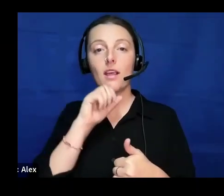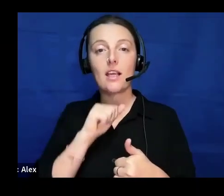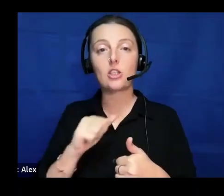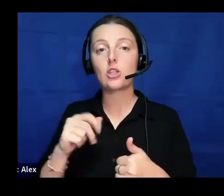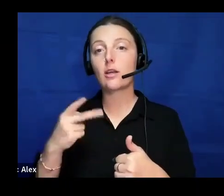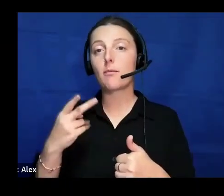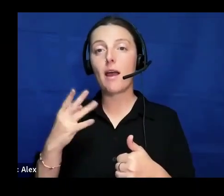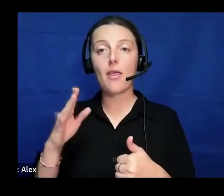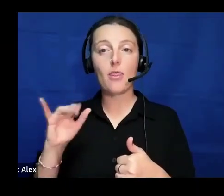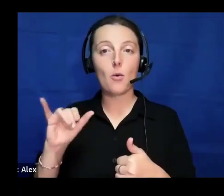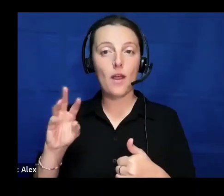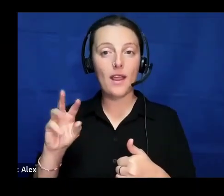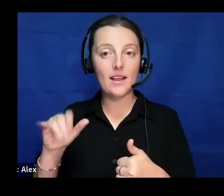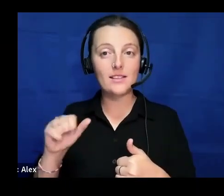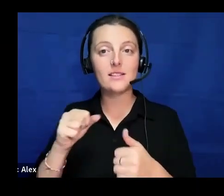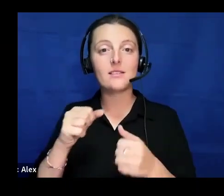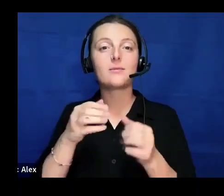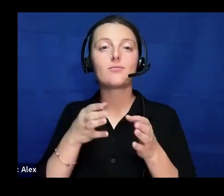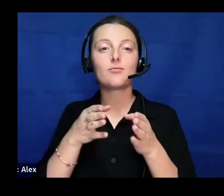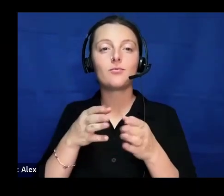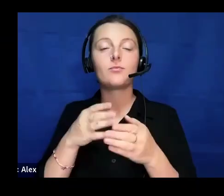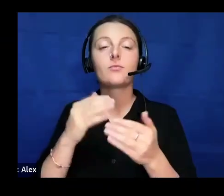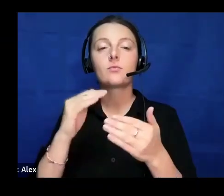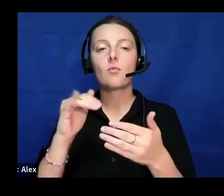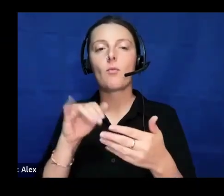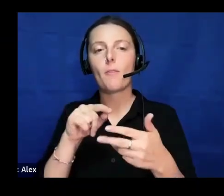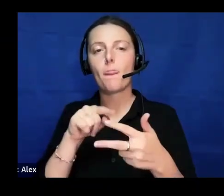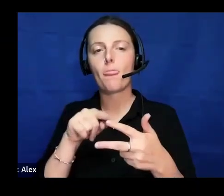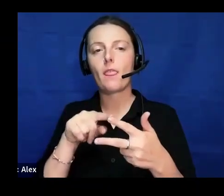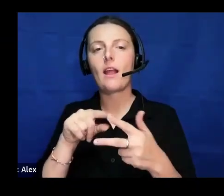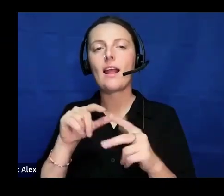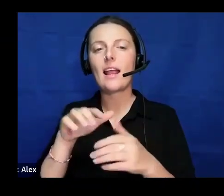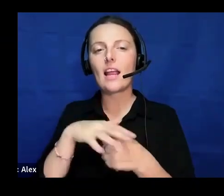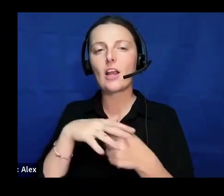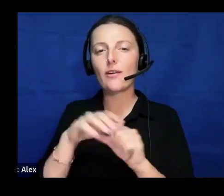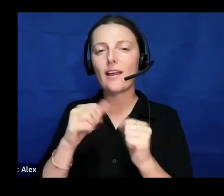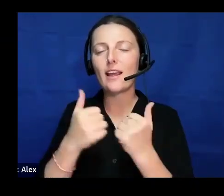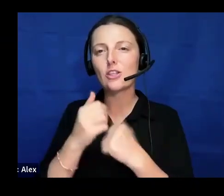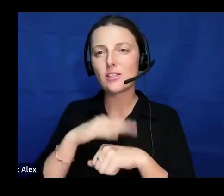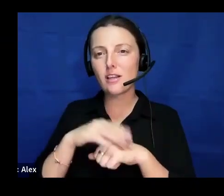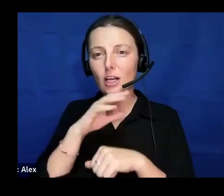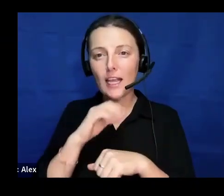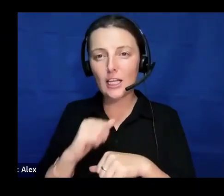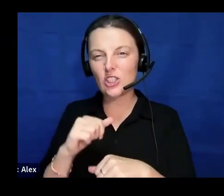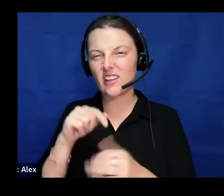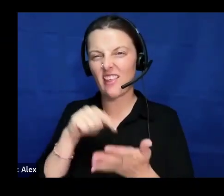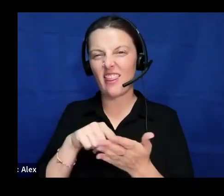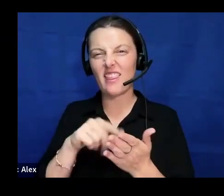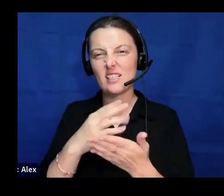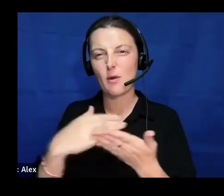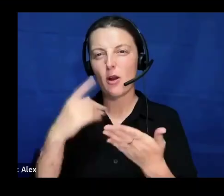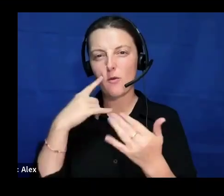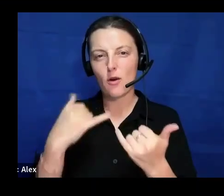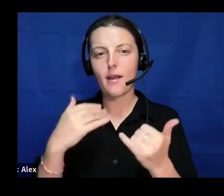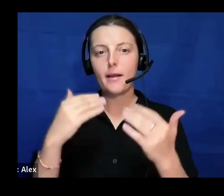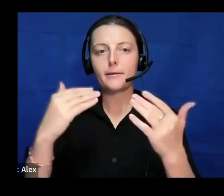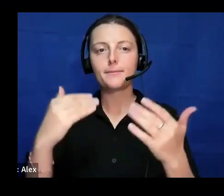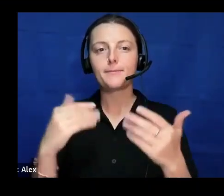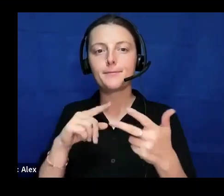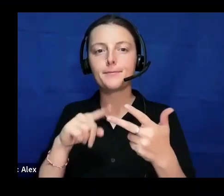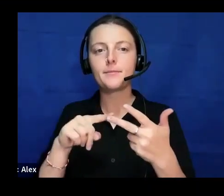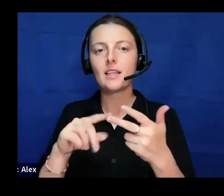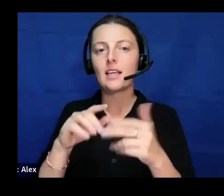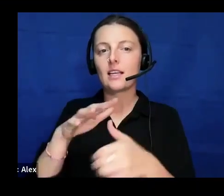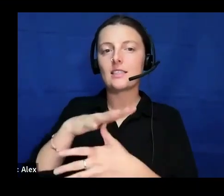this organization presentation here today. There's a senior recovery center, as well as Silver Sobriety or